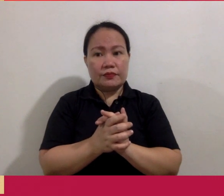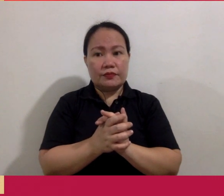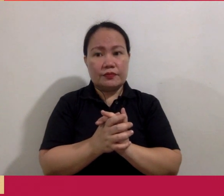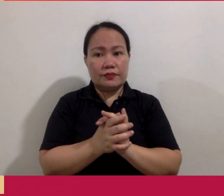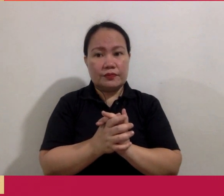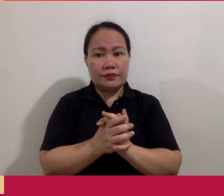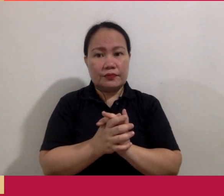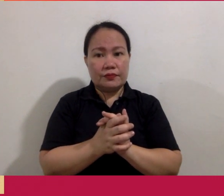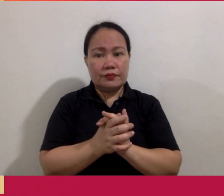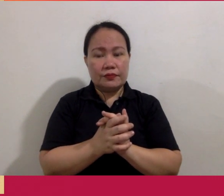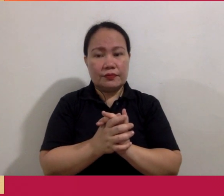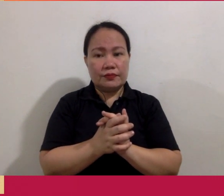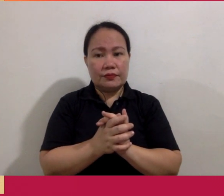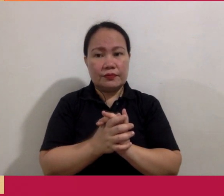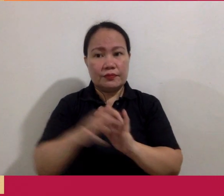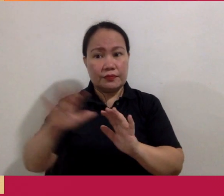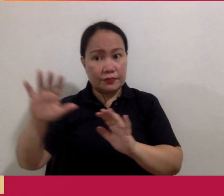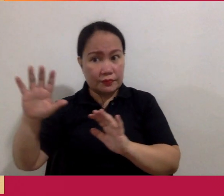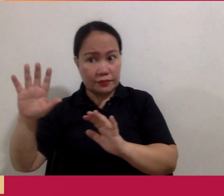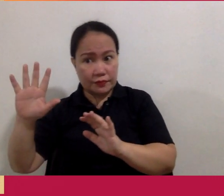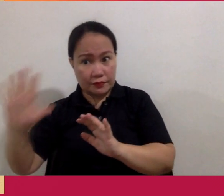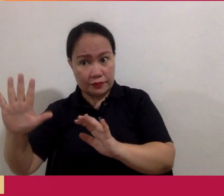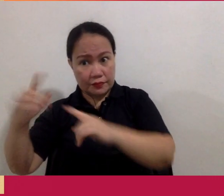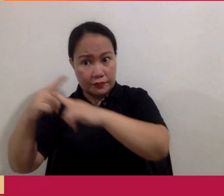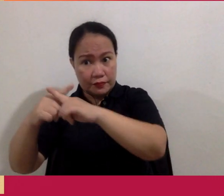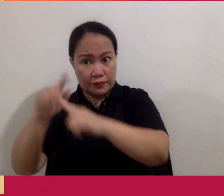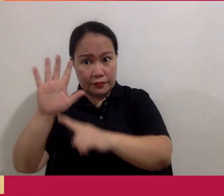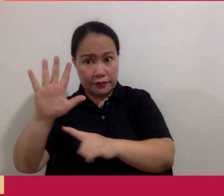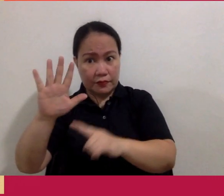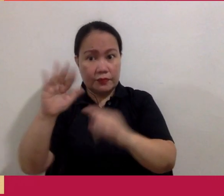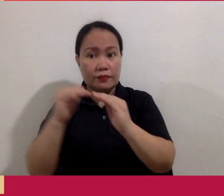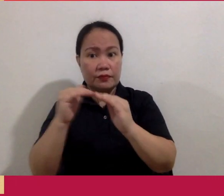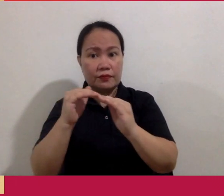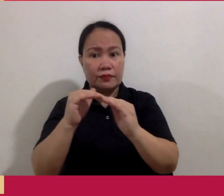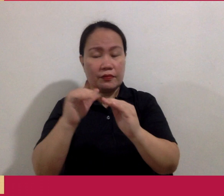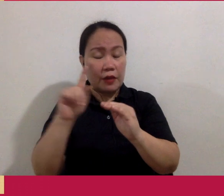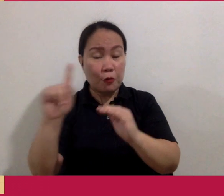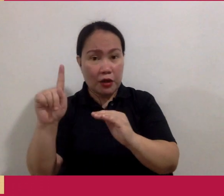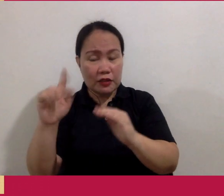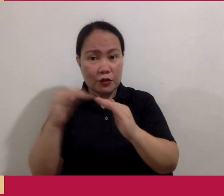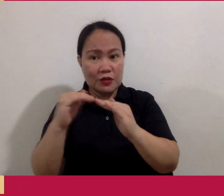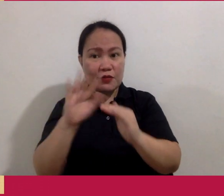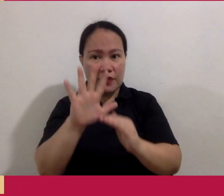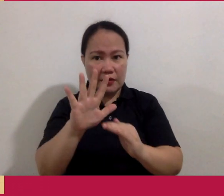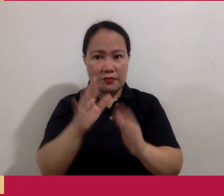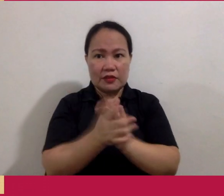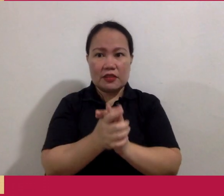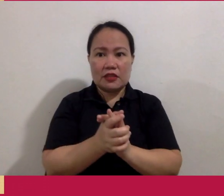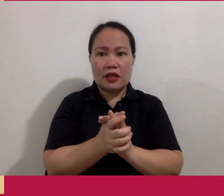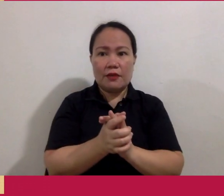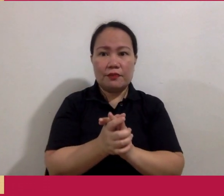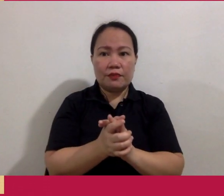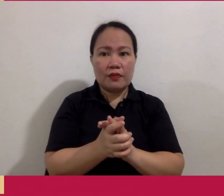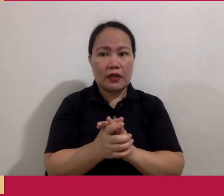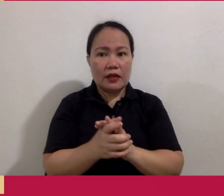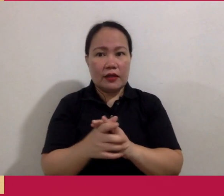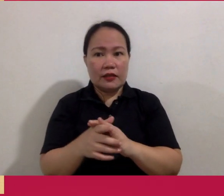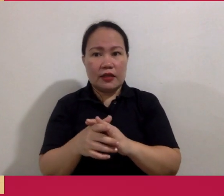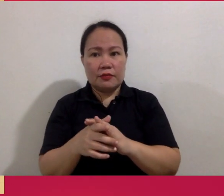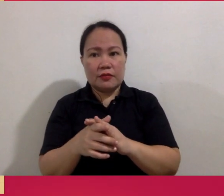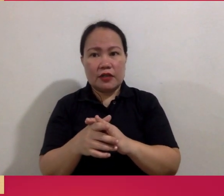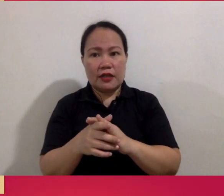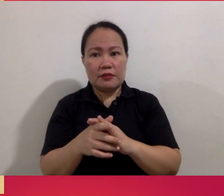that is 5. Next, multiply 5x to 2x over 5. So, makakancel natin si